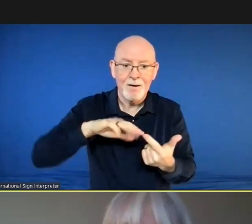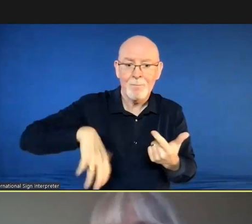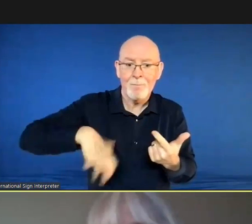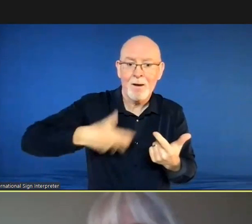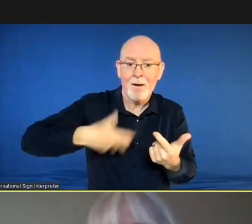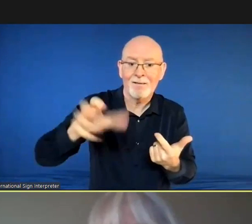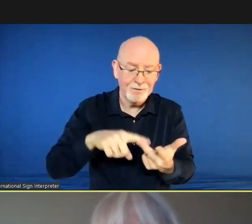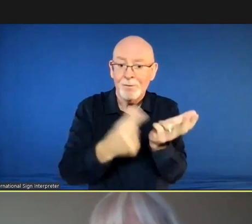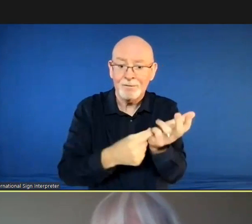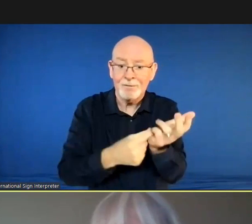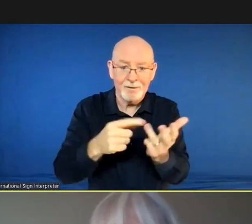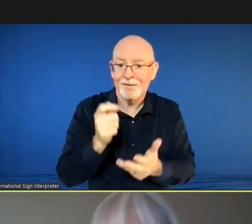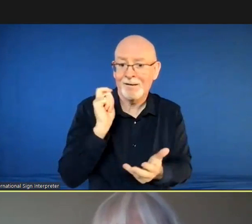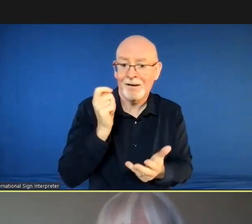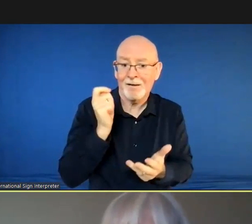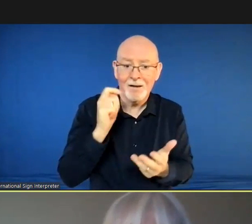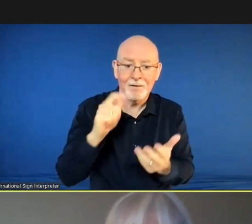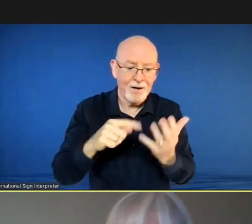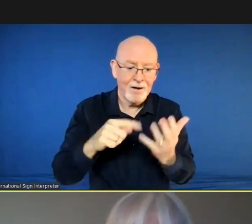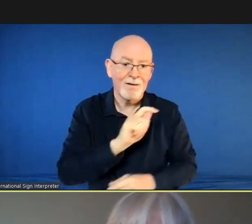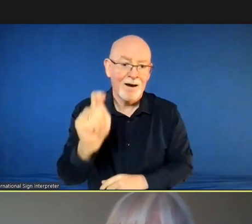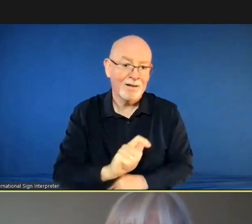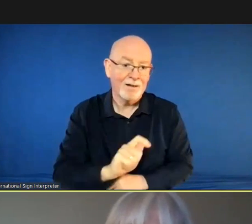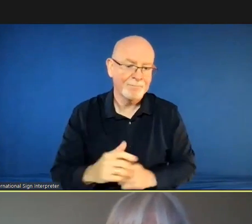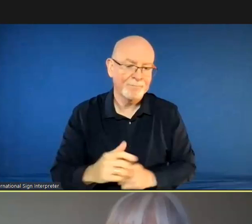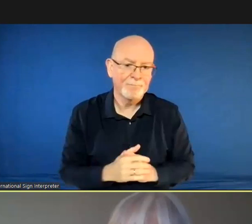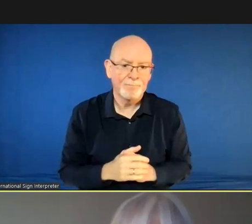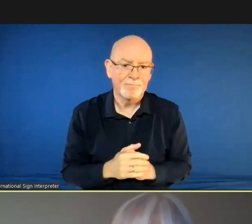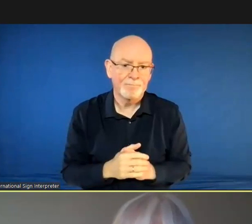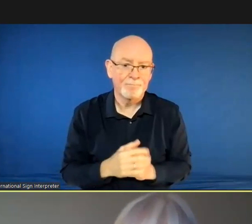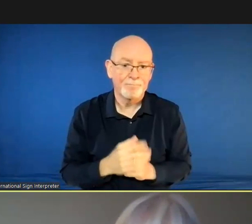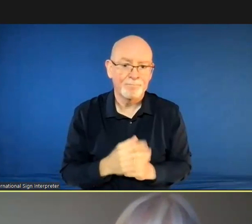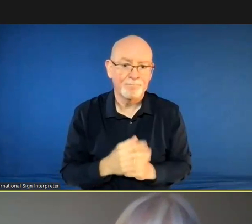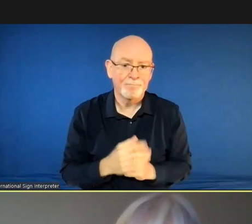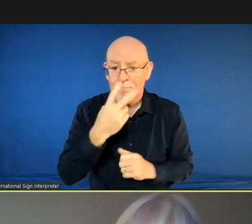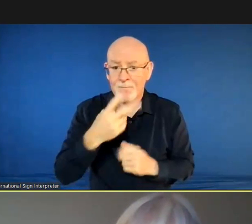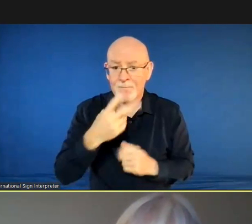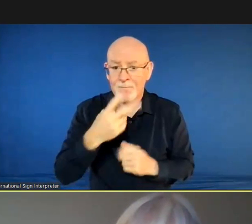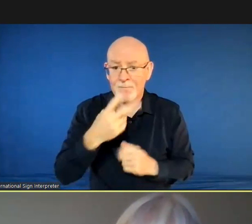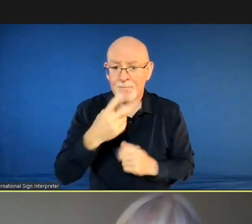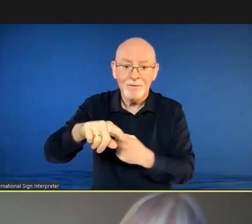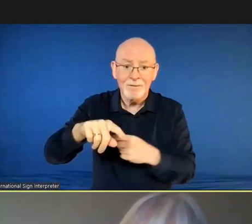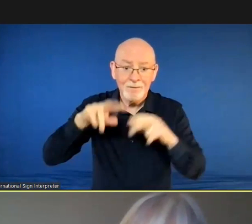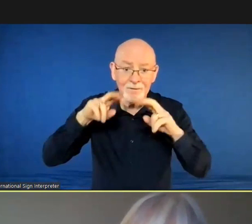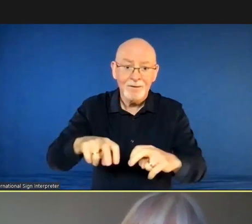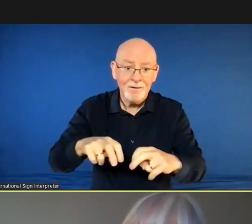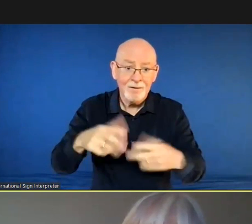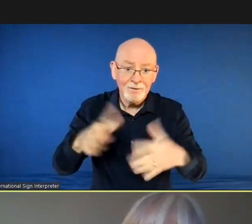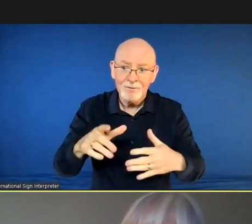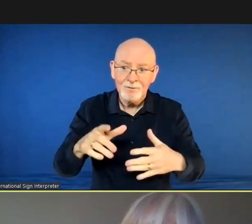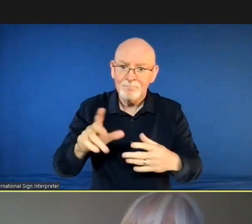all those who answered some of the research questions has informed